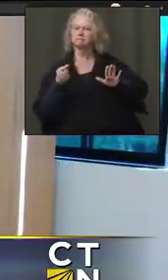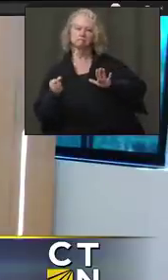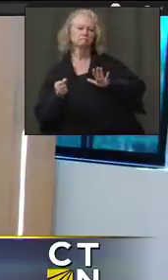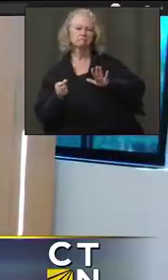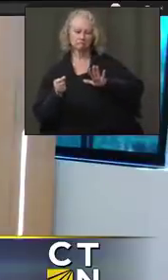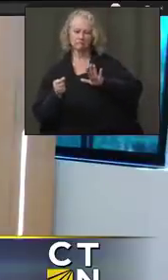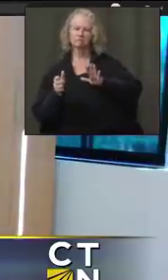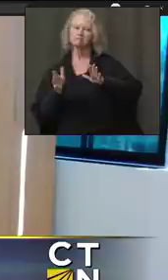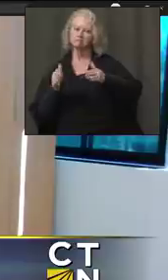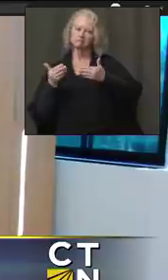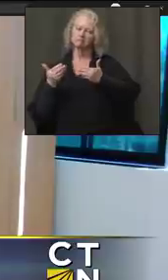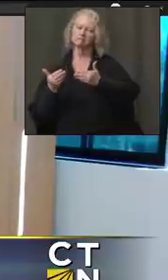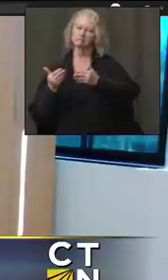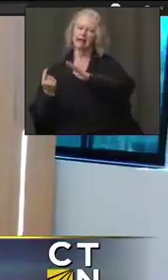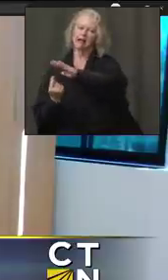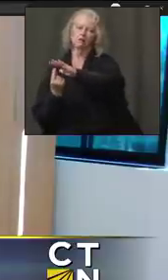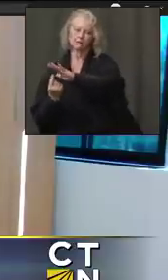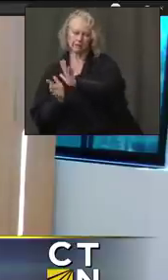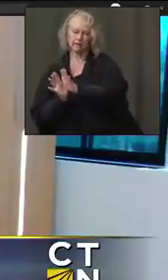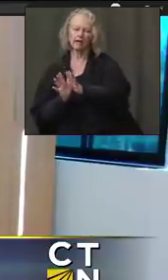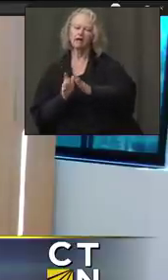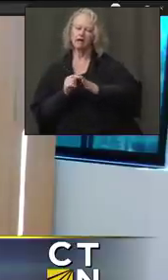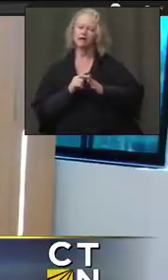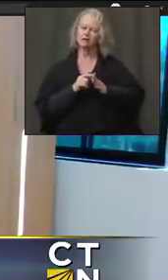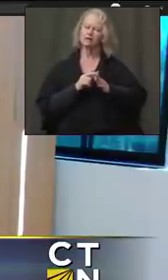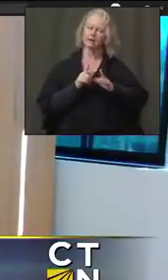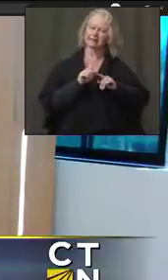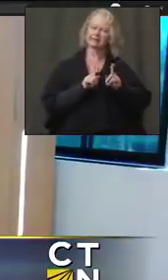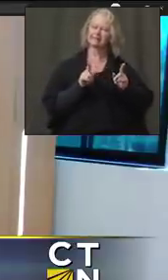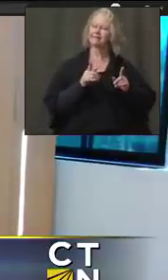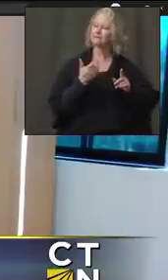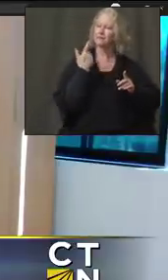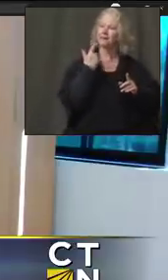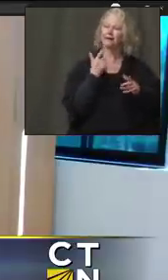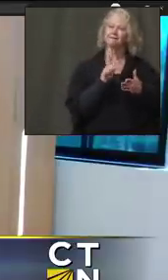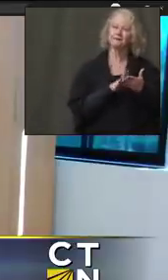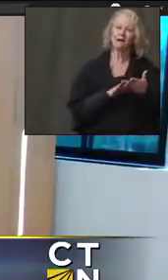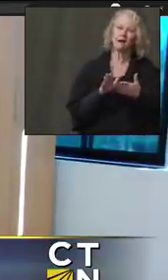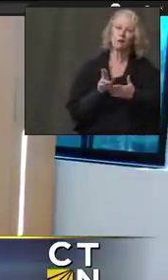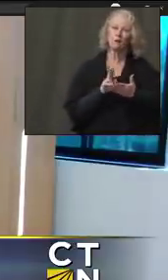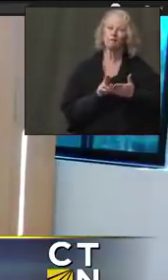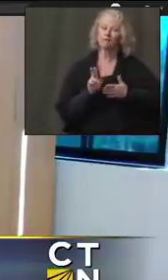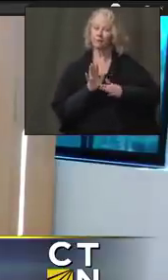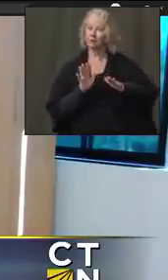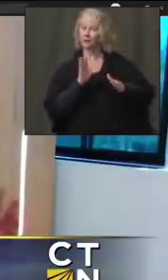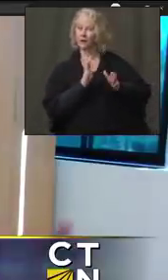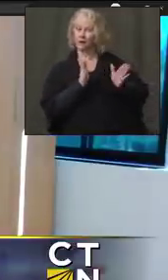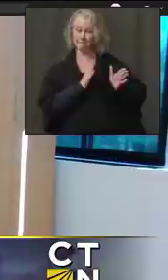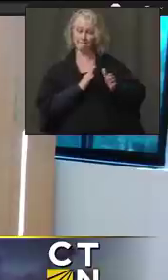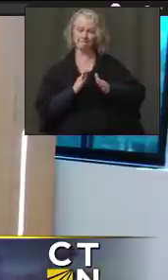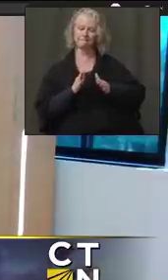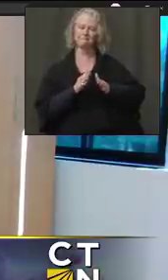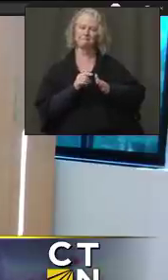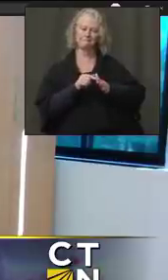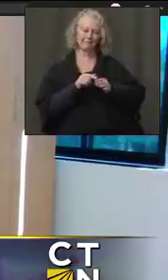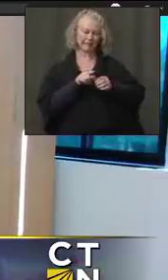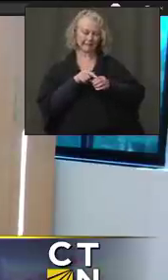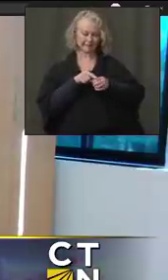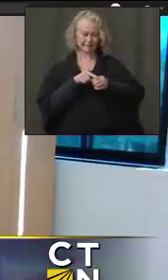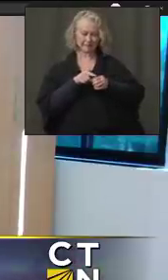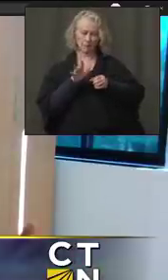came into contact with them. So it's a very deliberate plan. Think of the colleges and universities plan as a microcosm of the